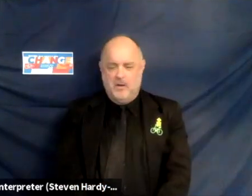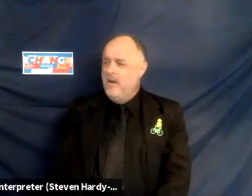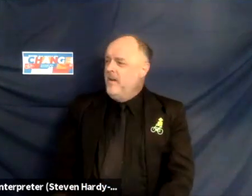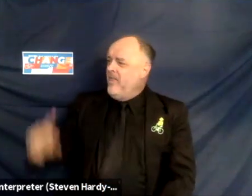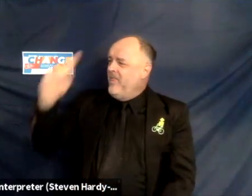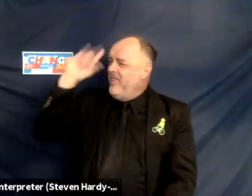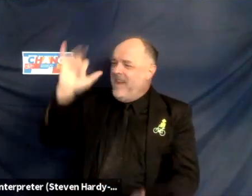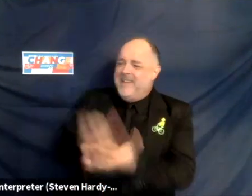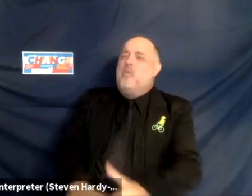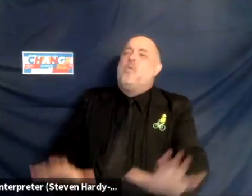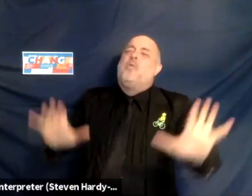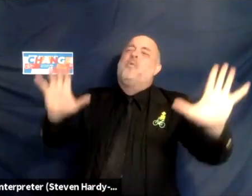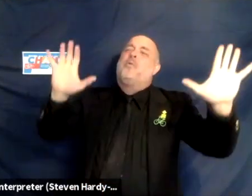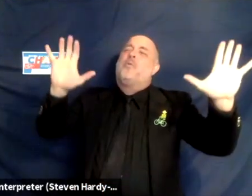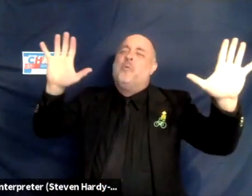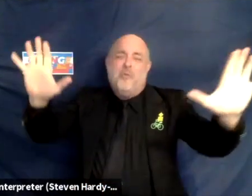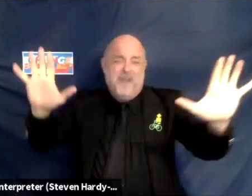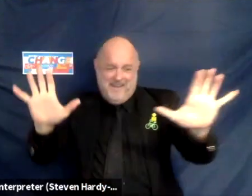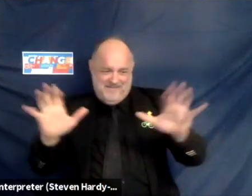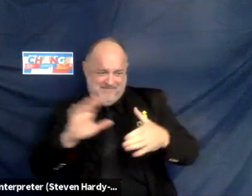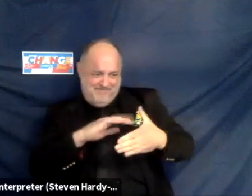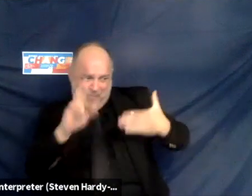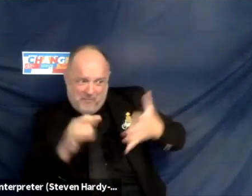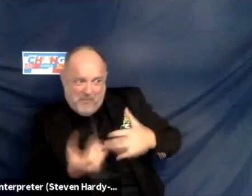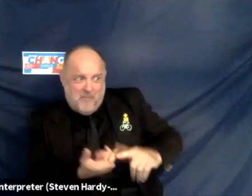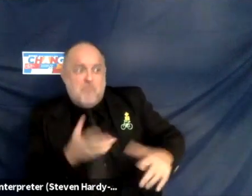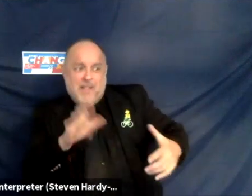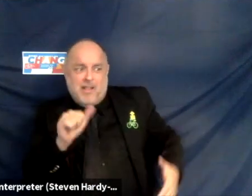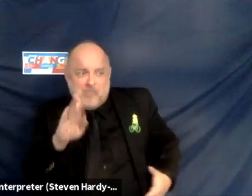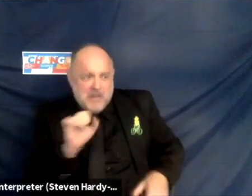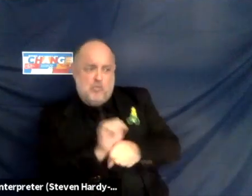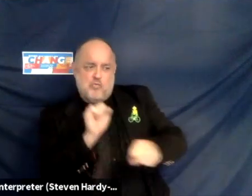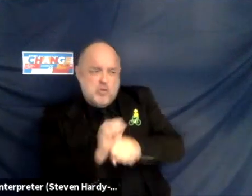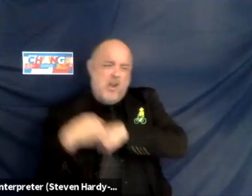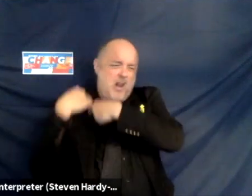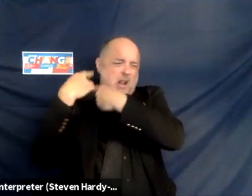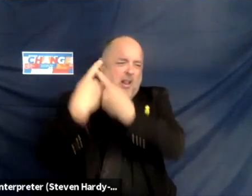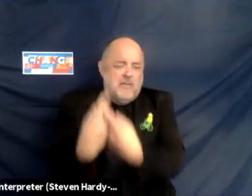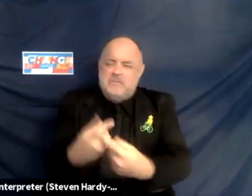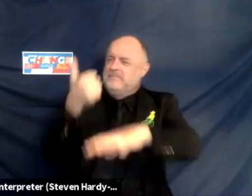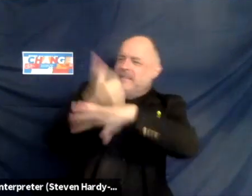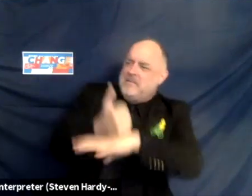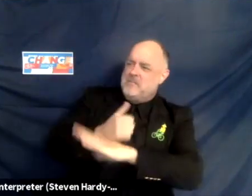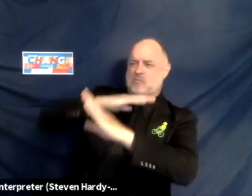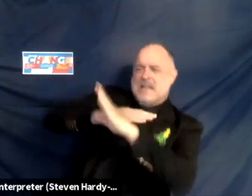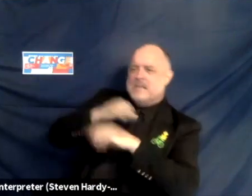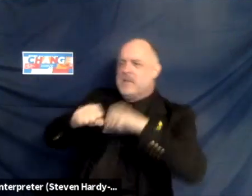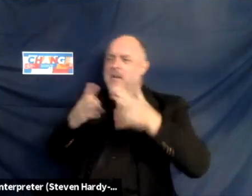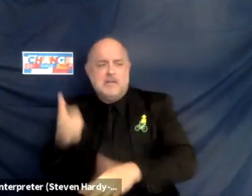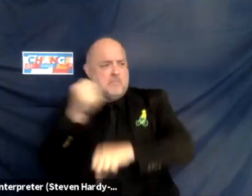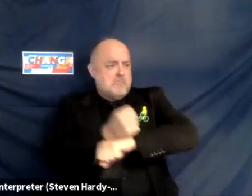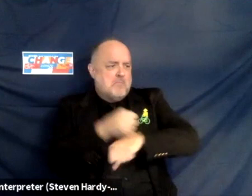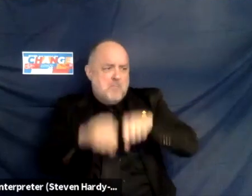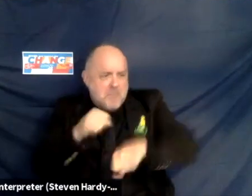of groundwork that you have been laying for many years, as you have stood for more bike lanes, protected bike lanes, bike parking, bike